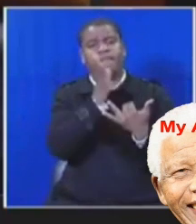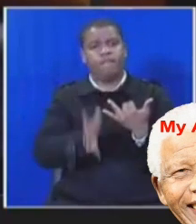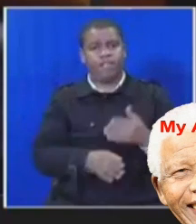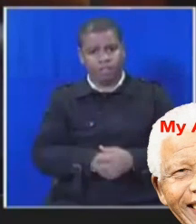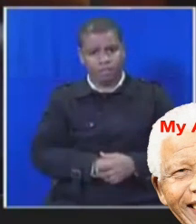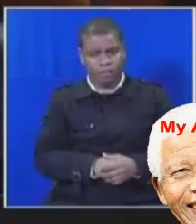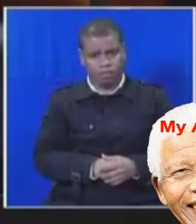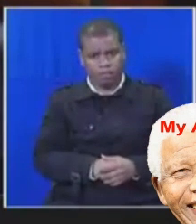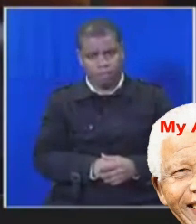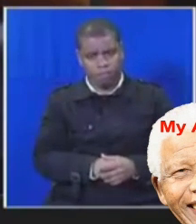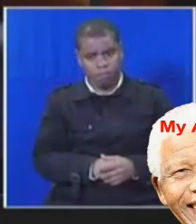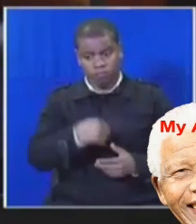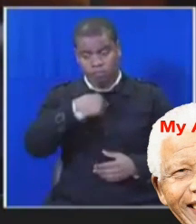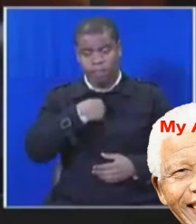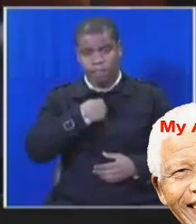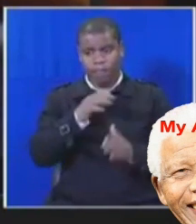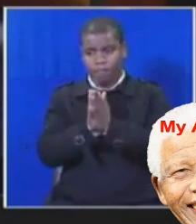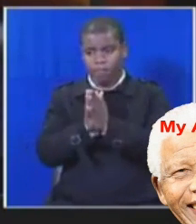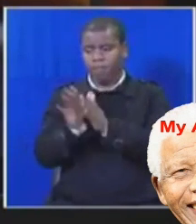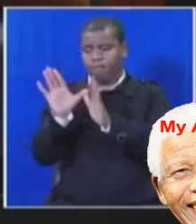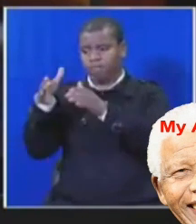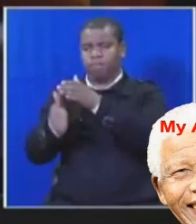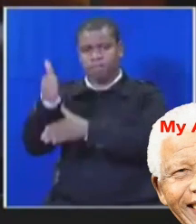of order. Can I take Honourable Chief Whip?